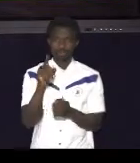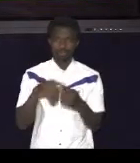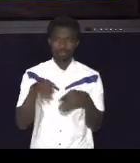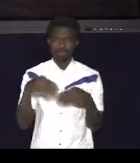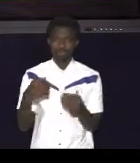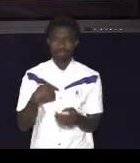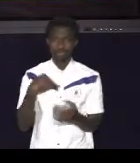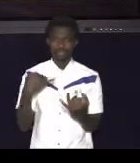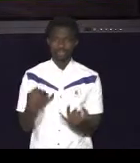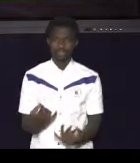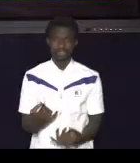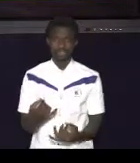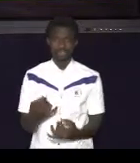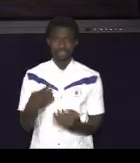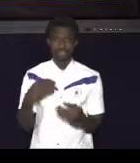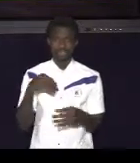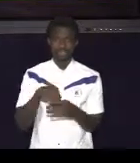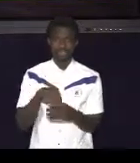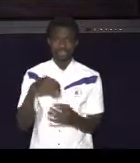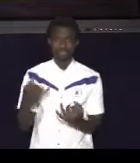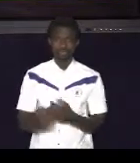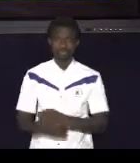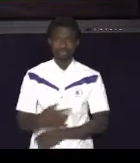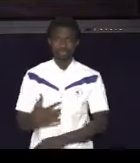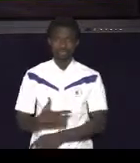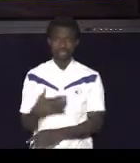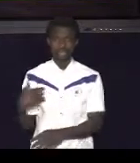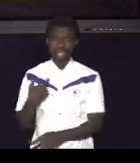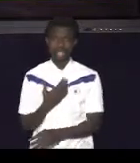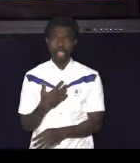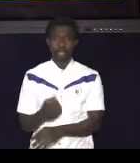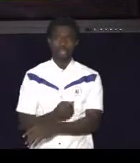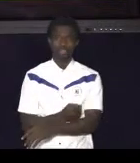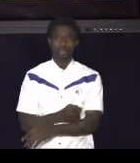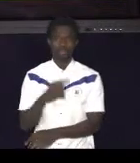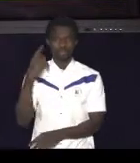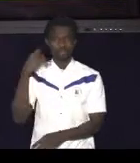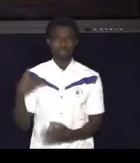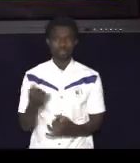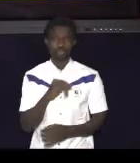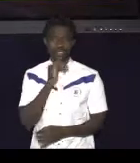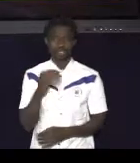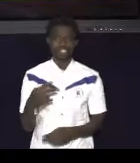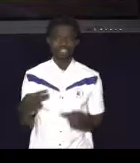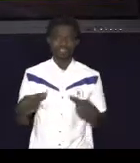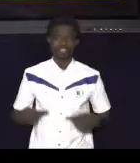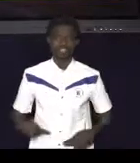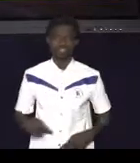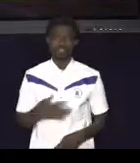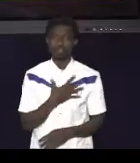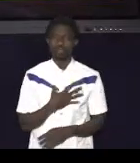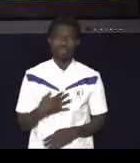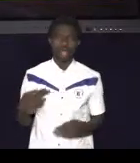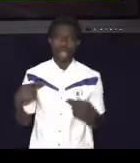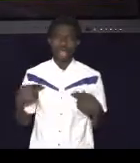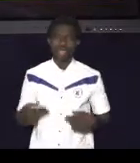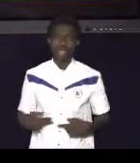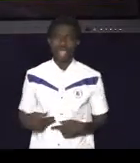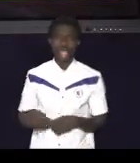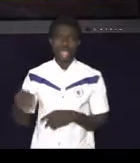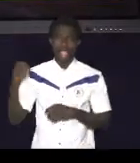me in today's lesson. Our subject for today is physical and earth education.